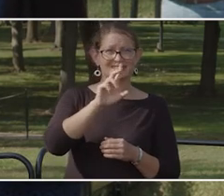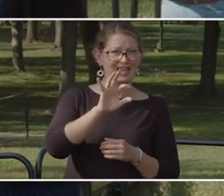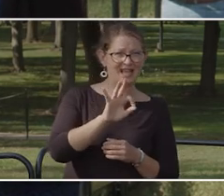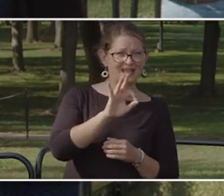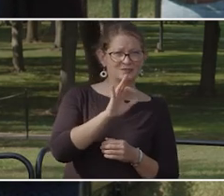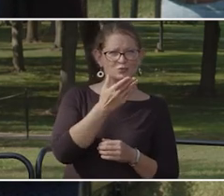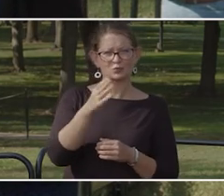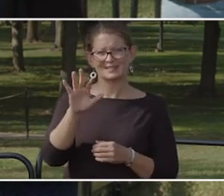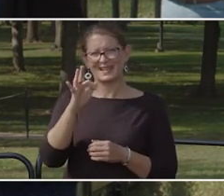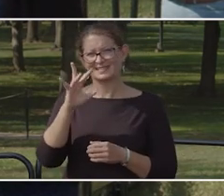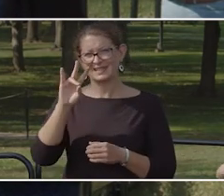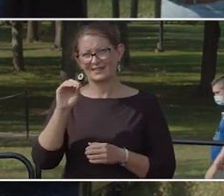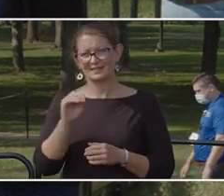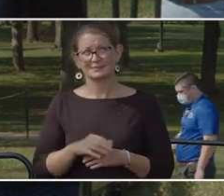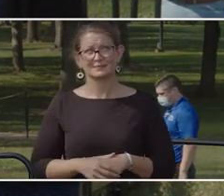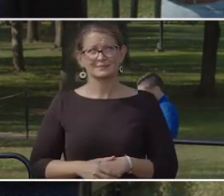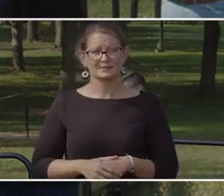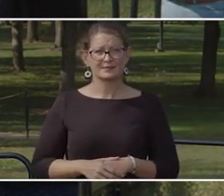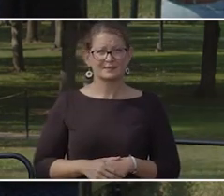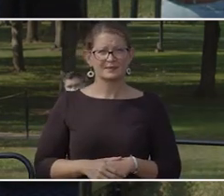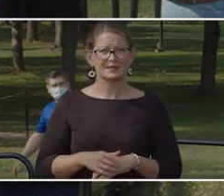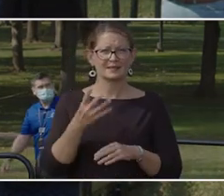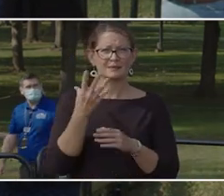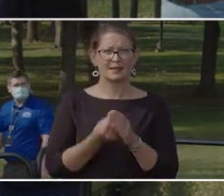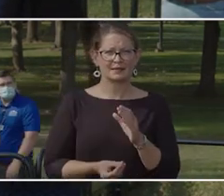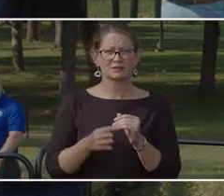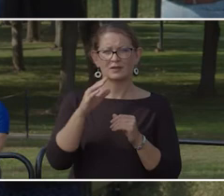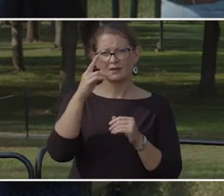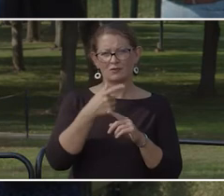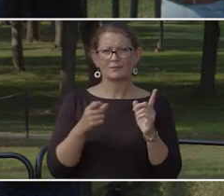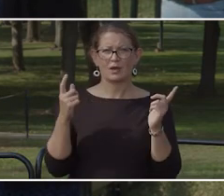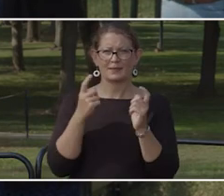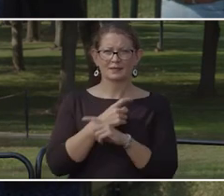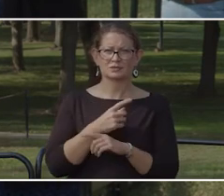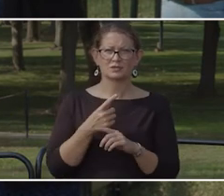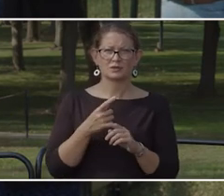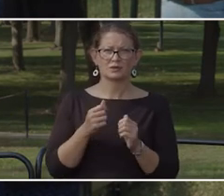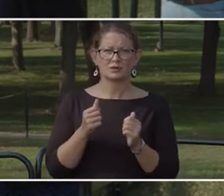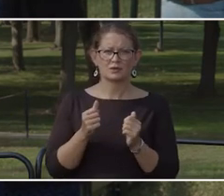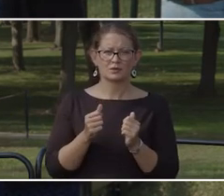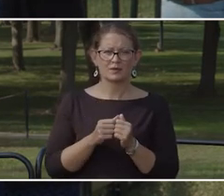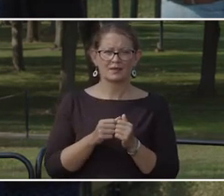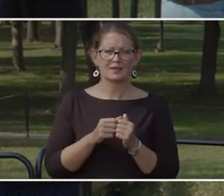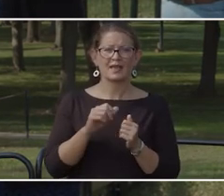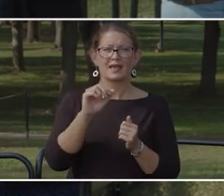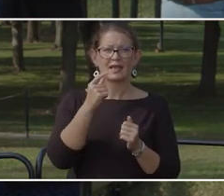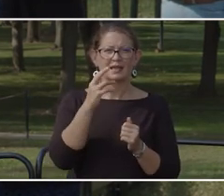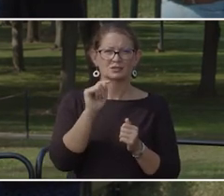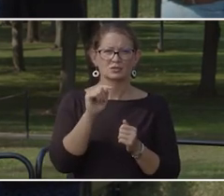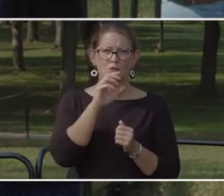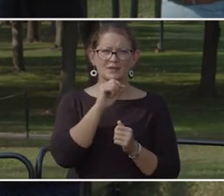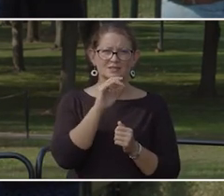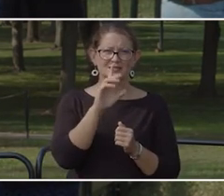1969 to 1970. He passed away due to the complications of the effects of Agent Orange in December